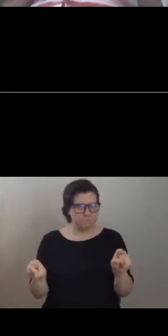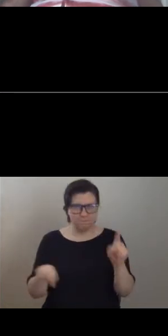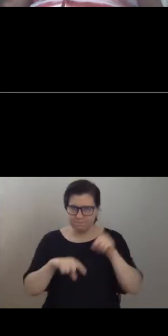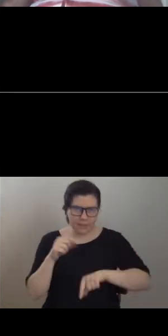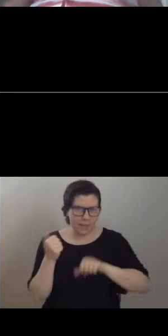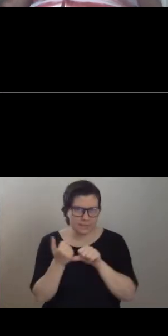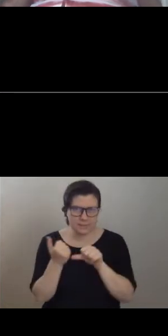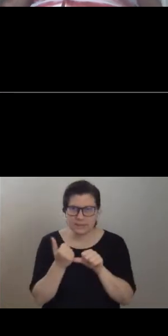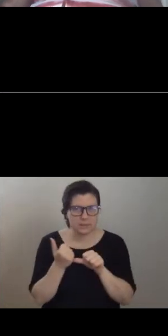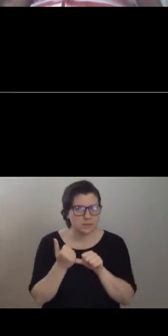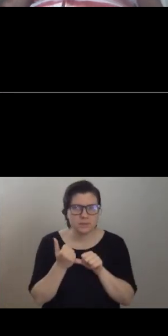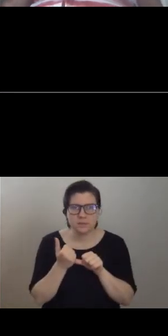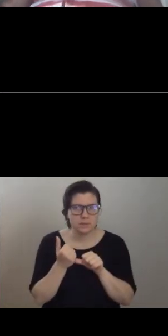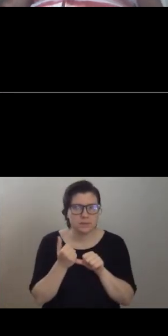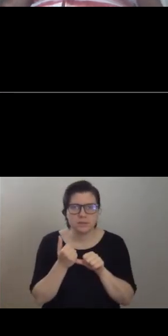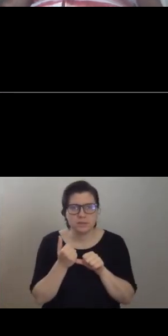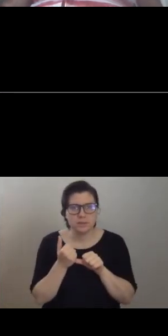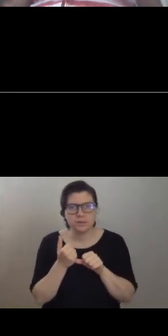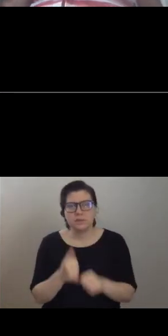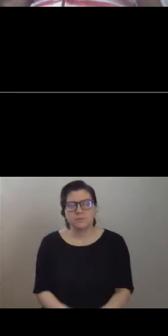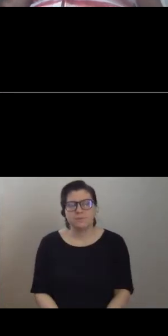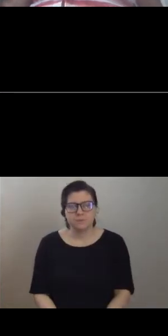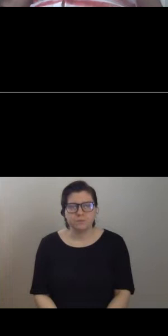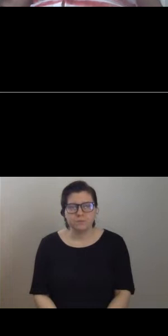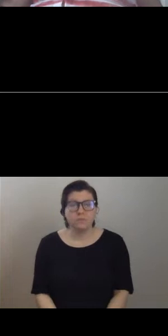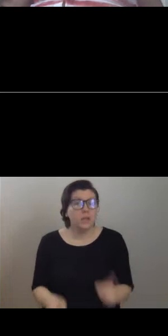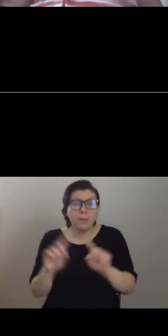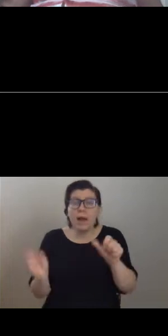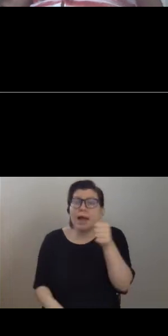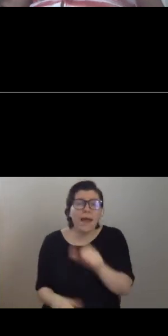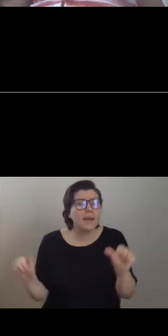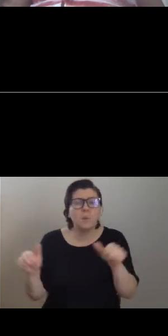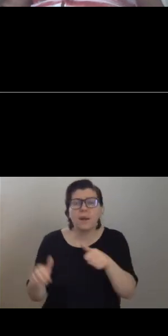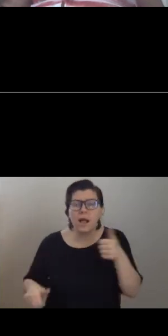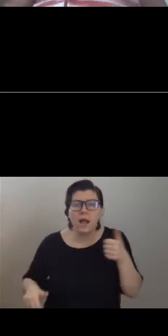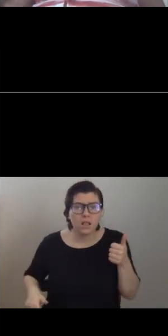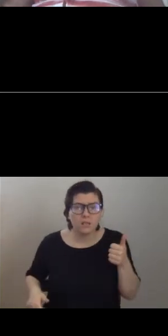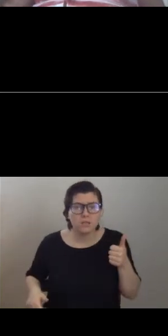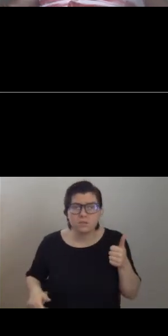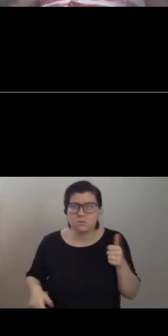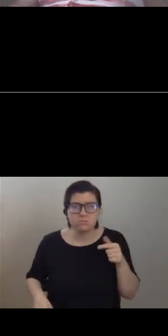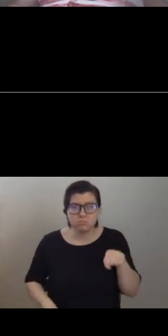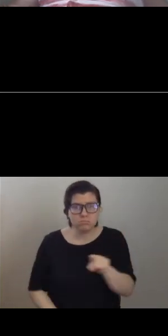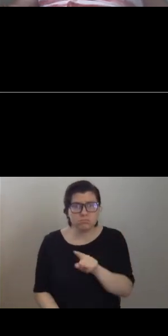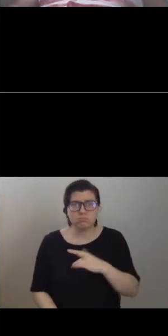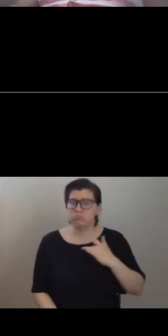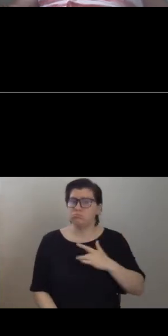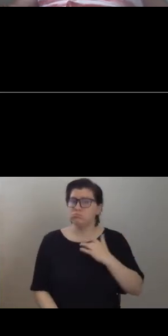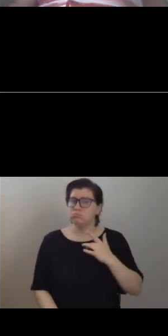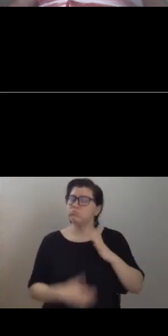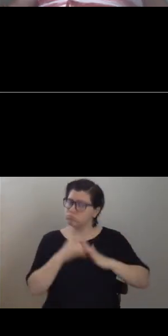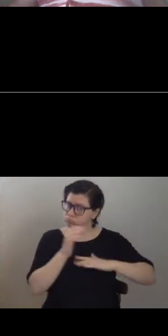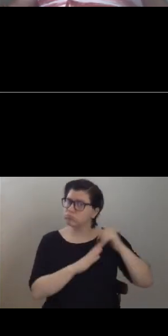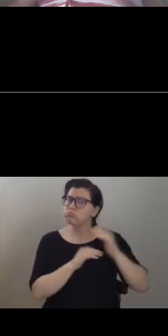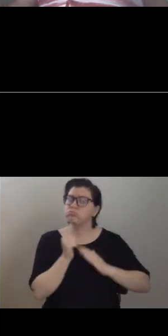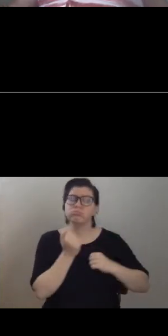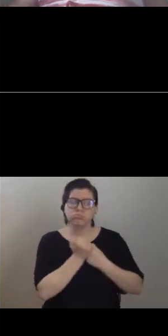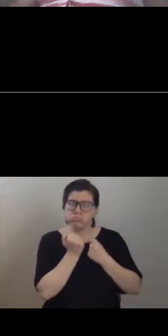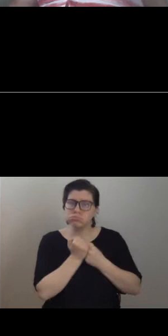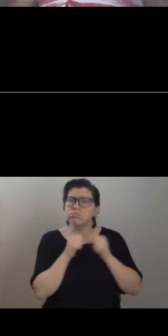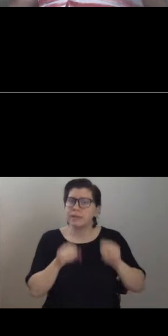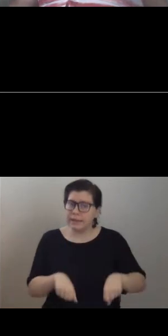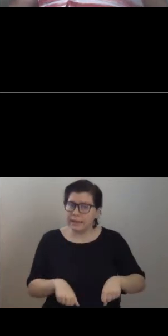take those folks in to assist you, but you could take anyone else you feel comfortable with to assist